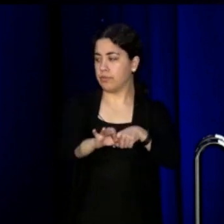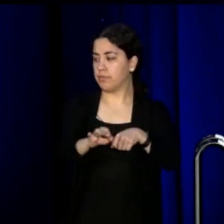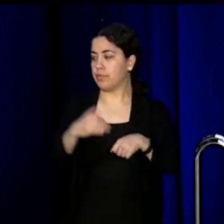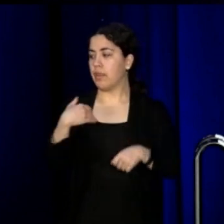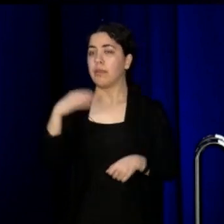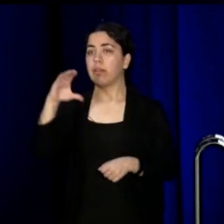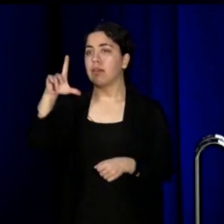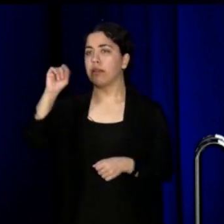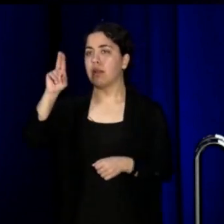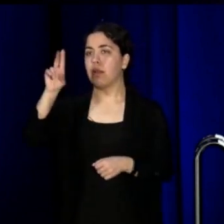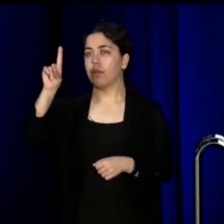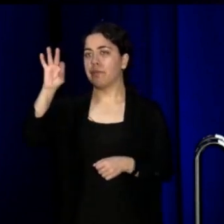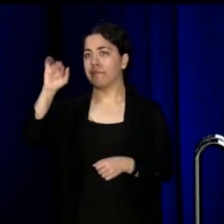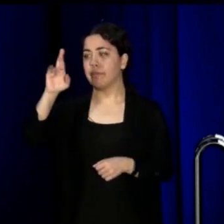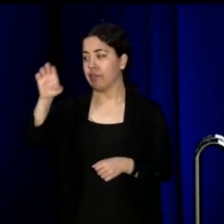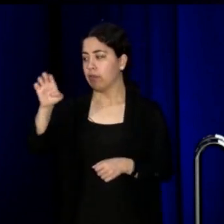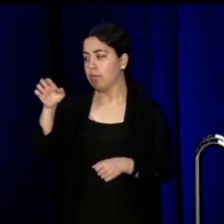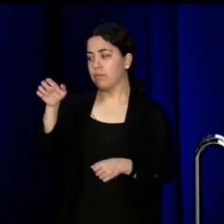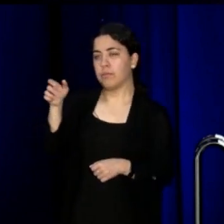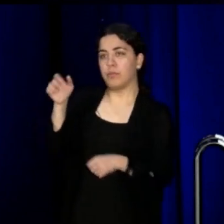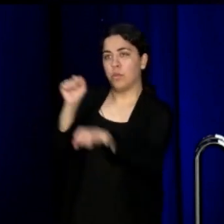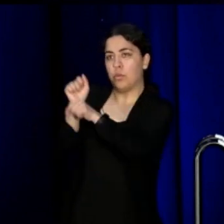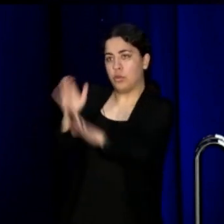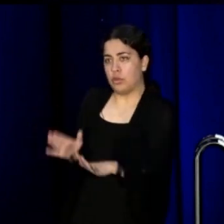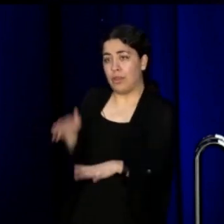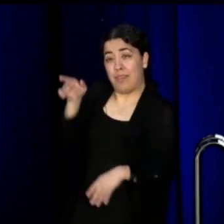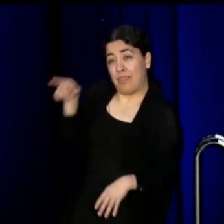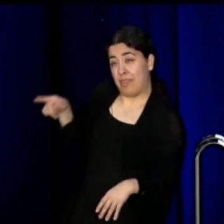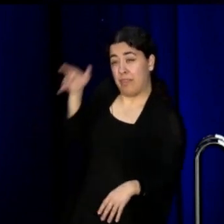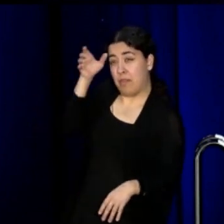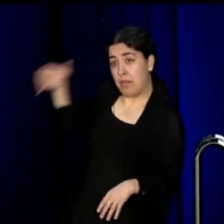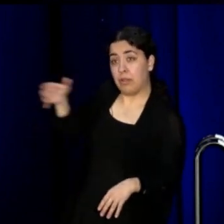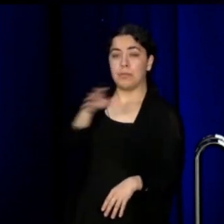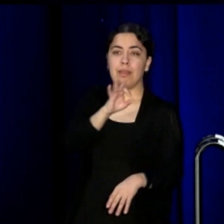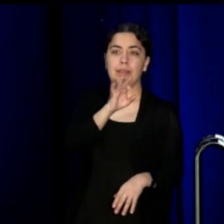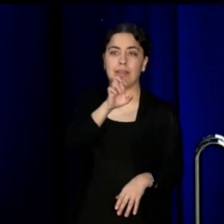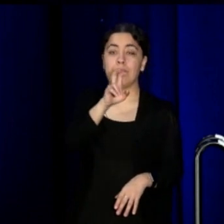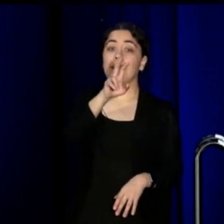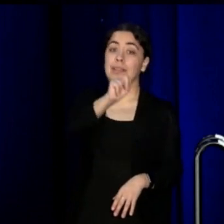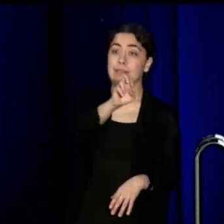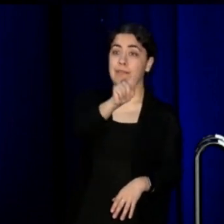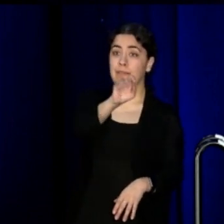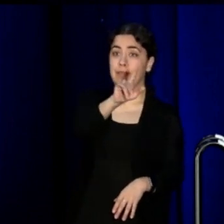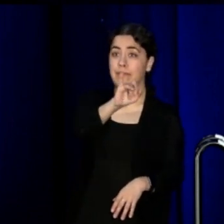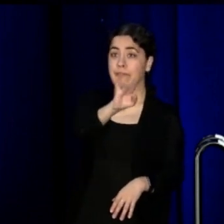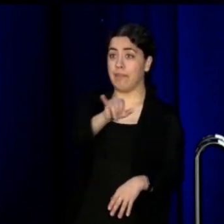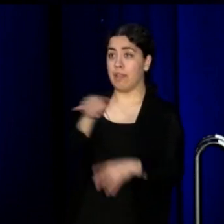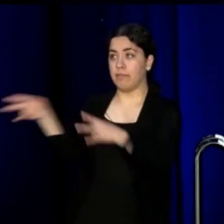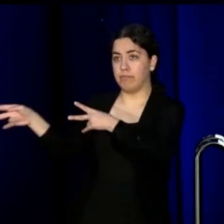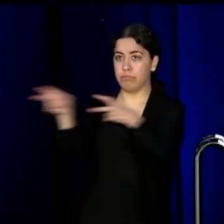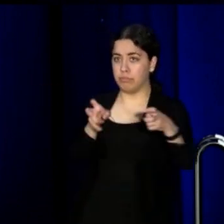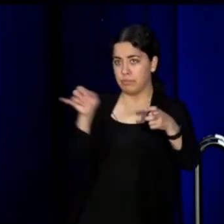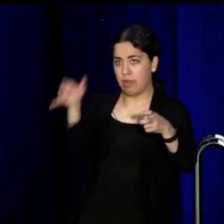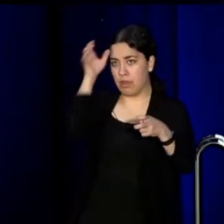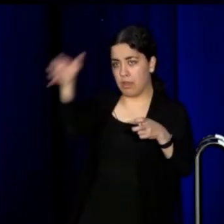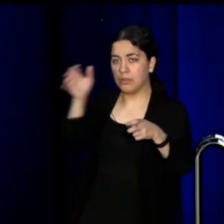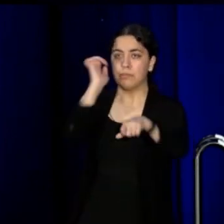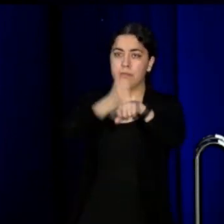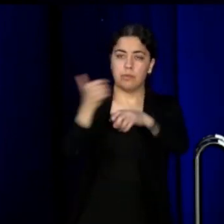the workers. This is the concept that Netlify and Vercel kind of used at the moment of creating the new